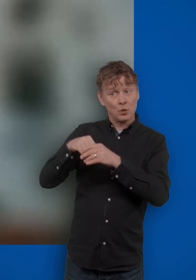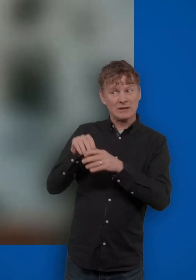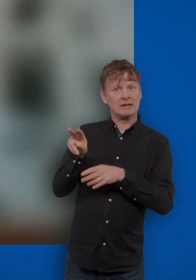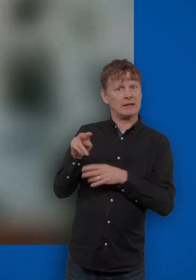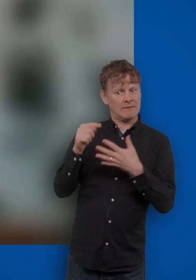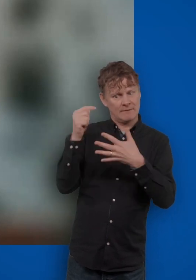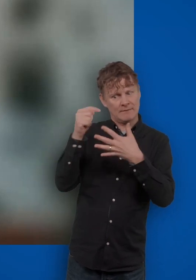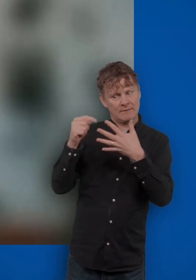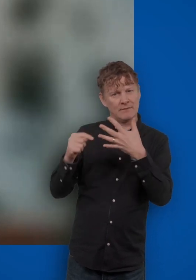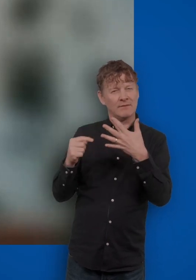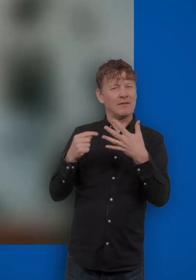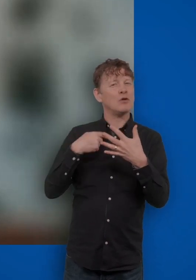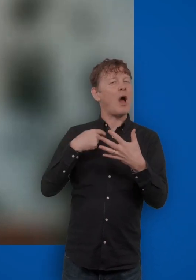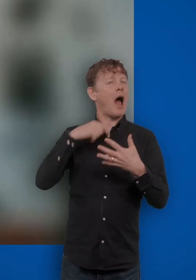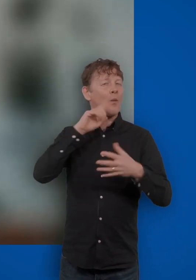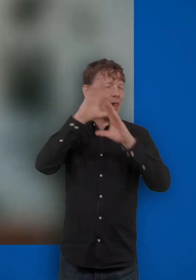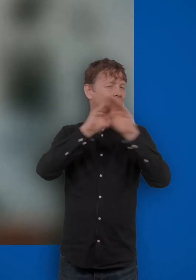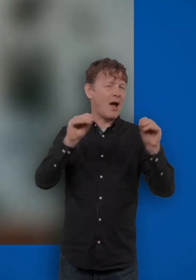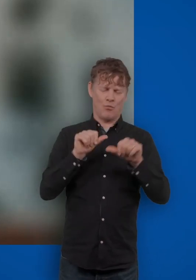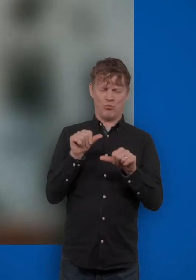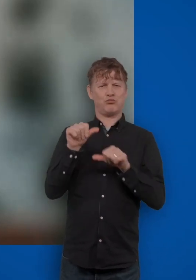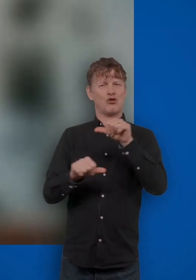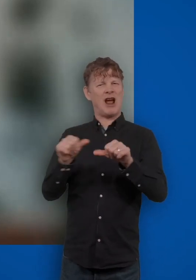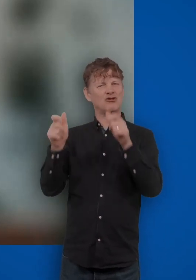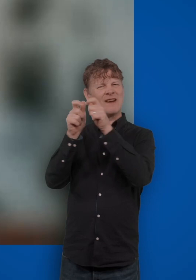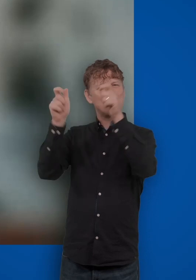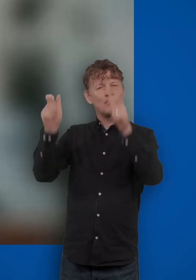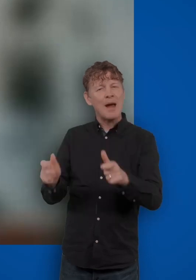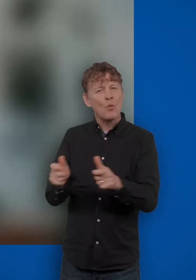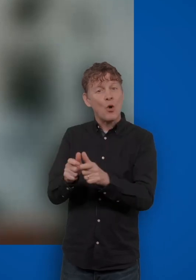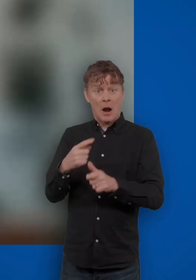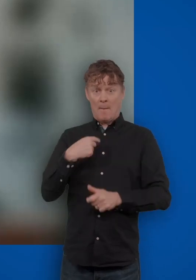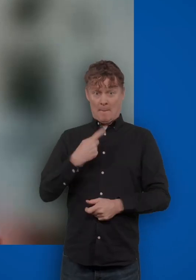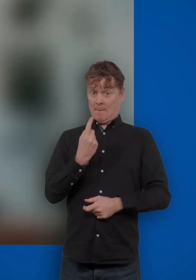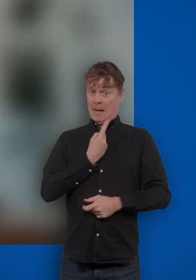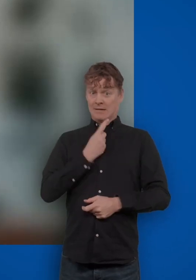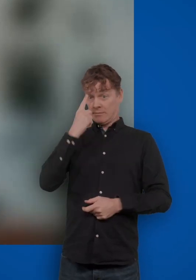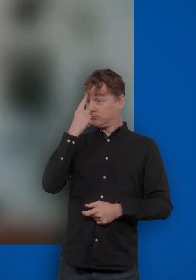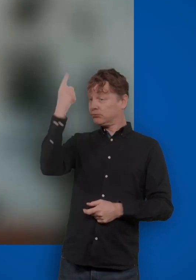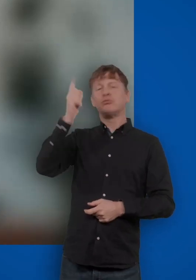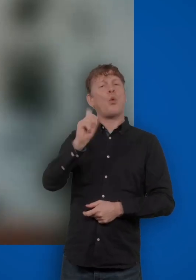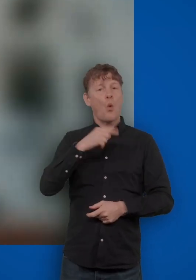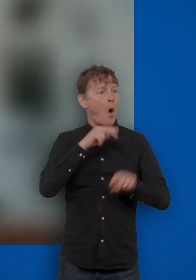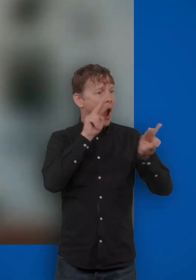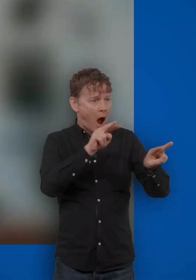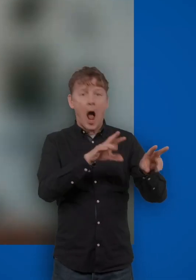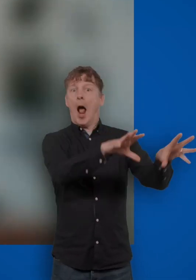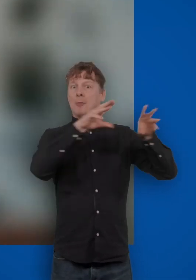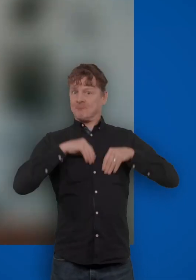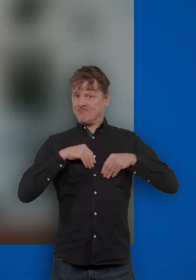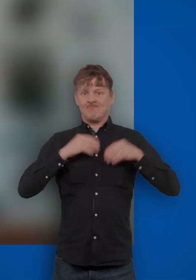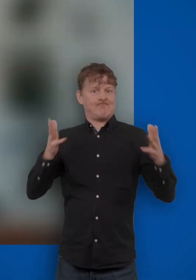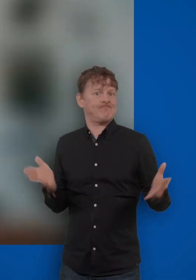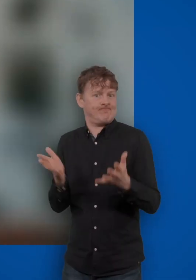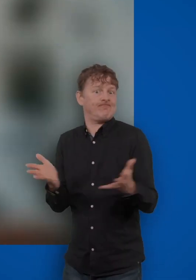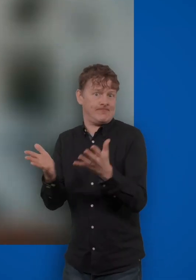And I'm going to talk about the progression framework, which actually I haven't personally pioneered, but I adopted and inherited, and I'm